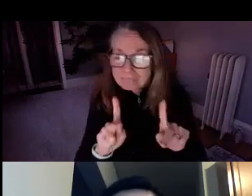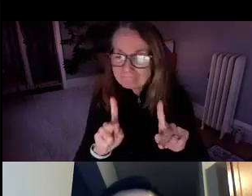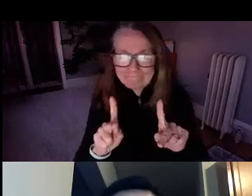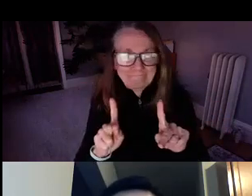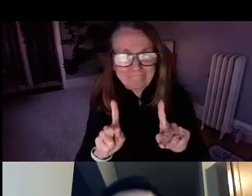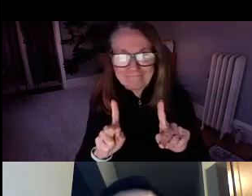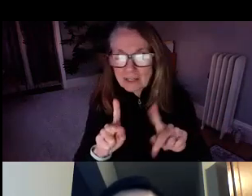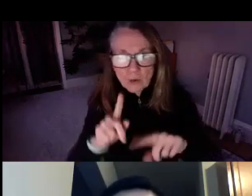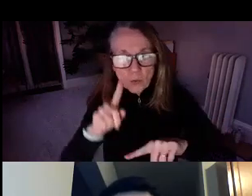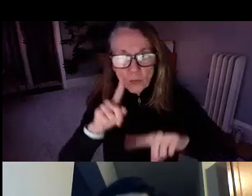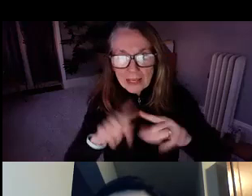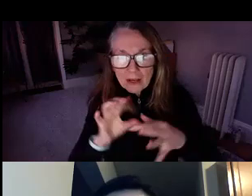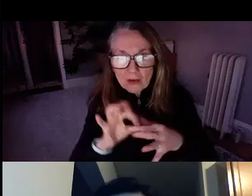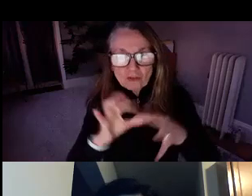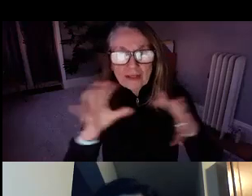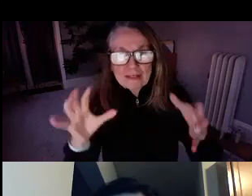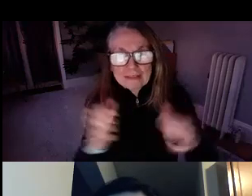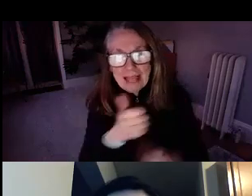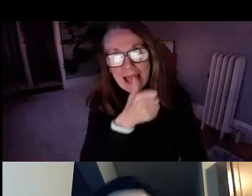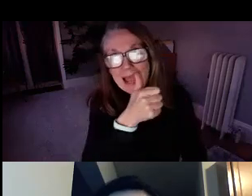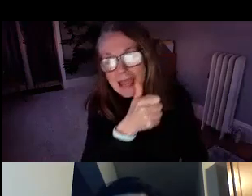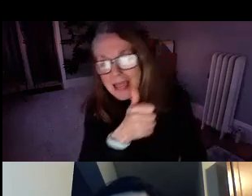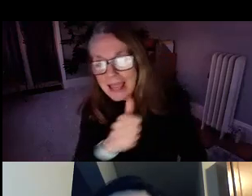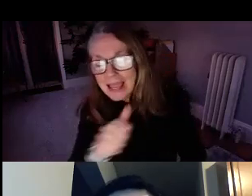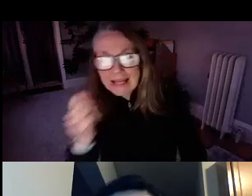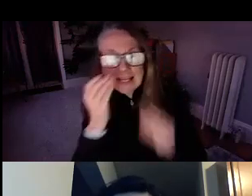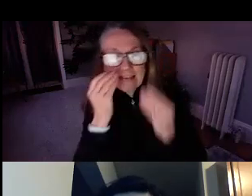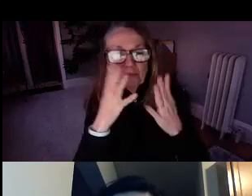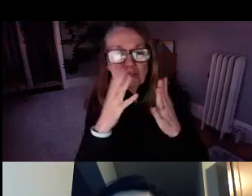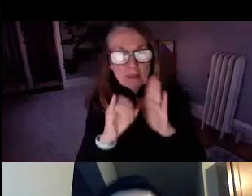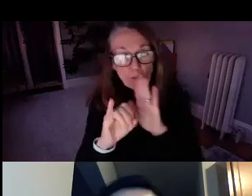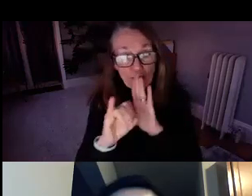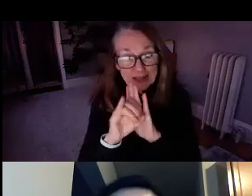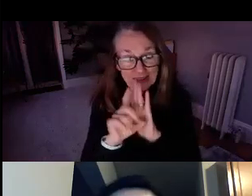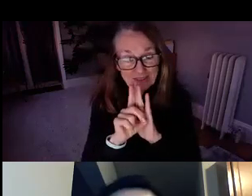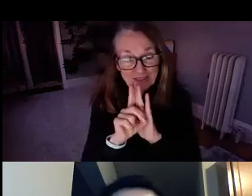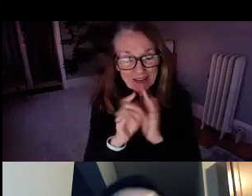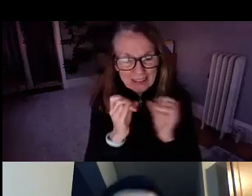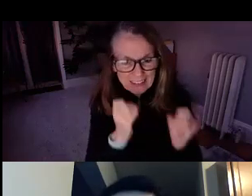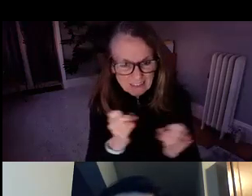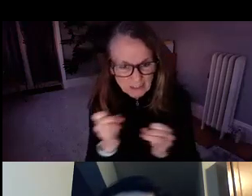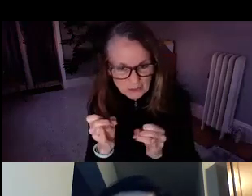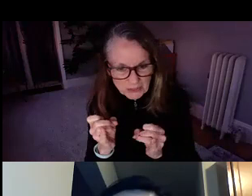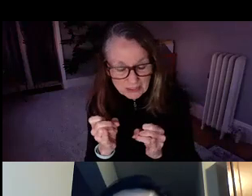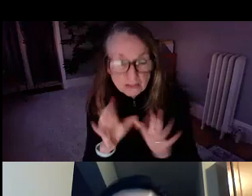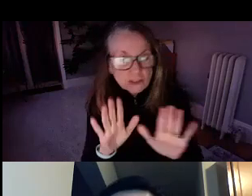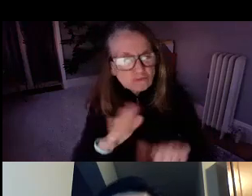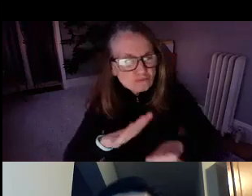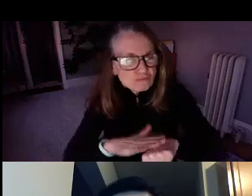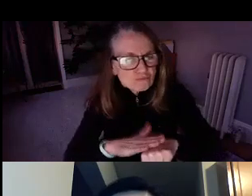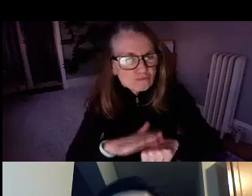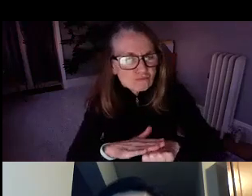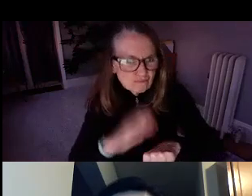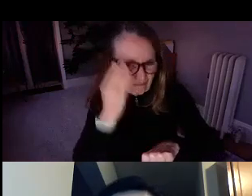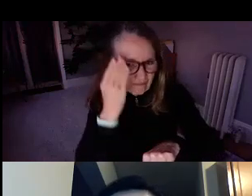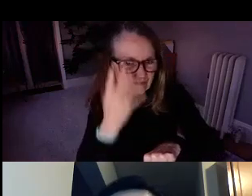where we can release any information that would identify individuals. So just be aware of that. Where this